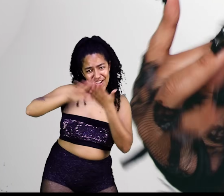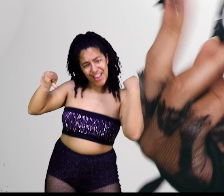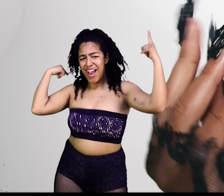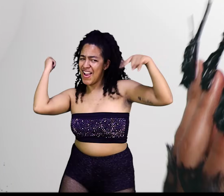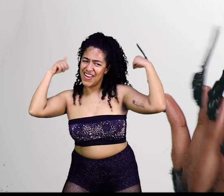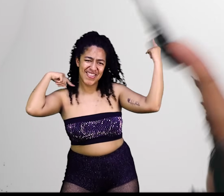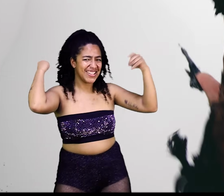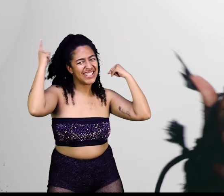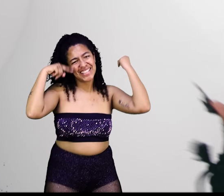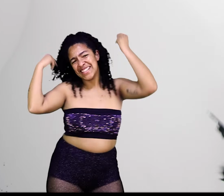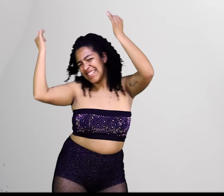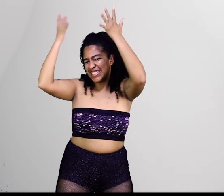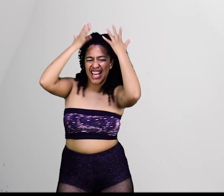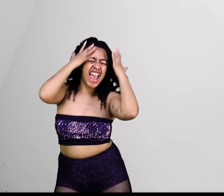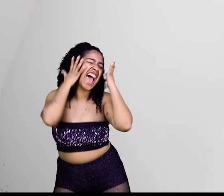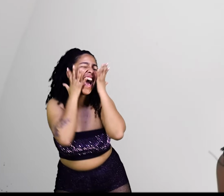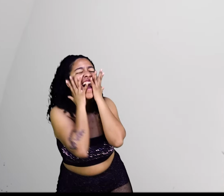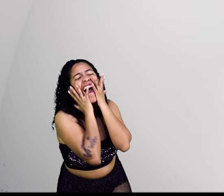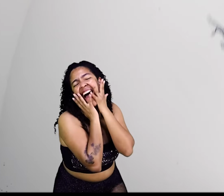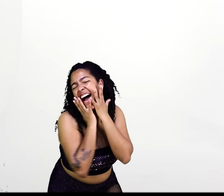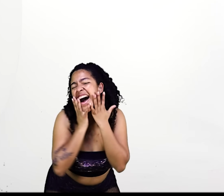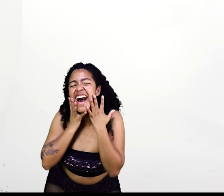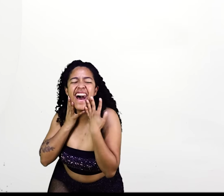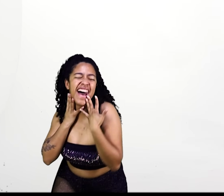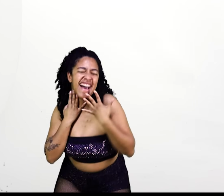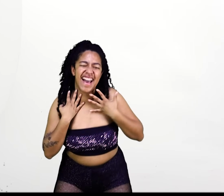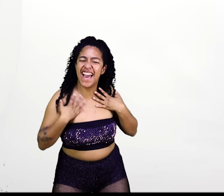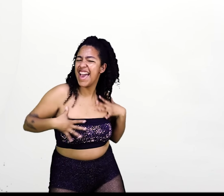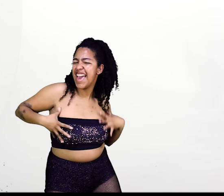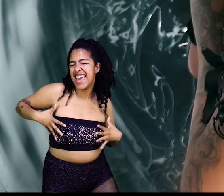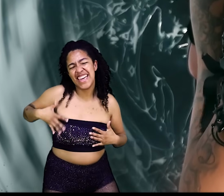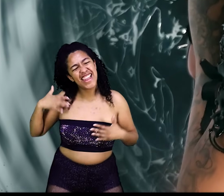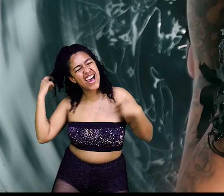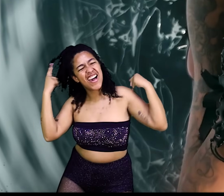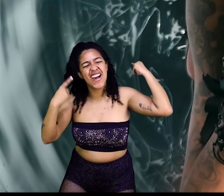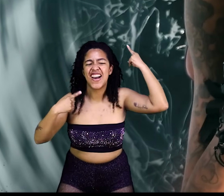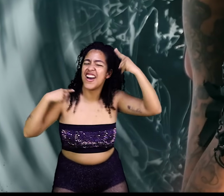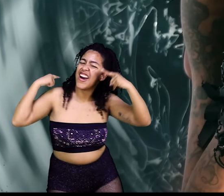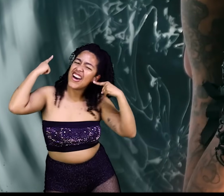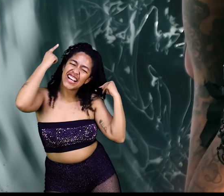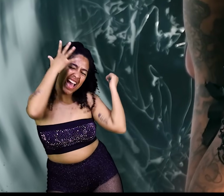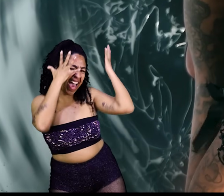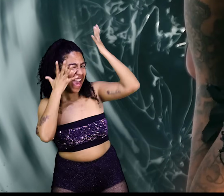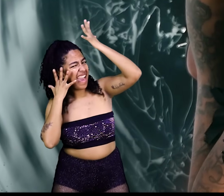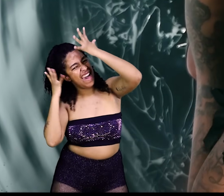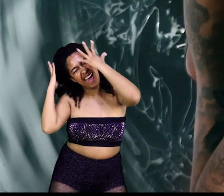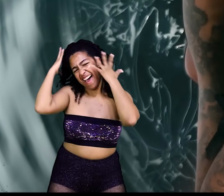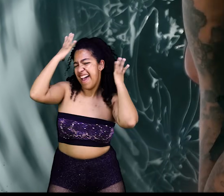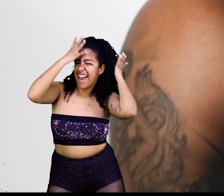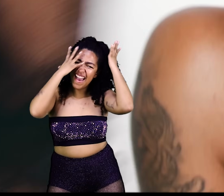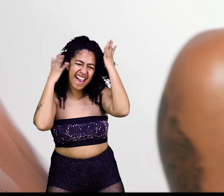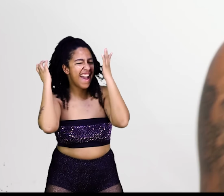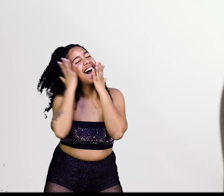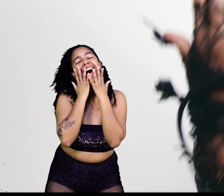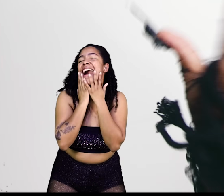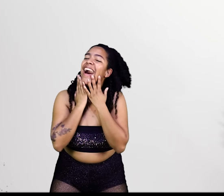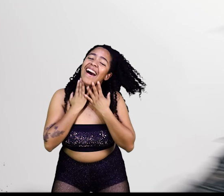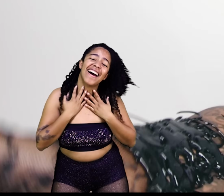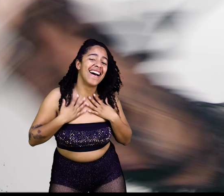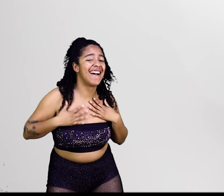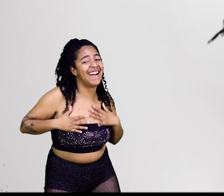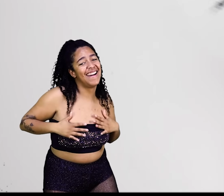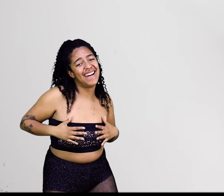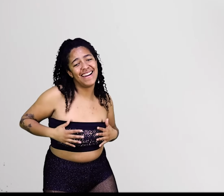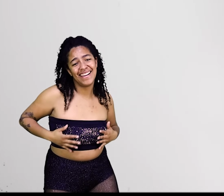green, money cash, cash, freaking like me. Freaking like me.